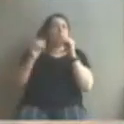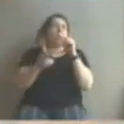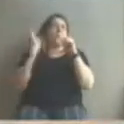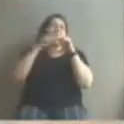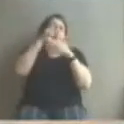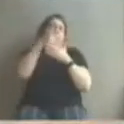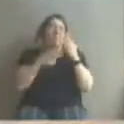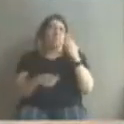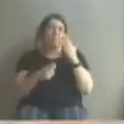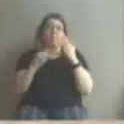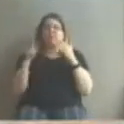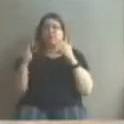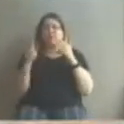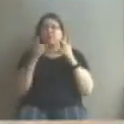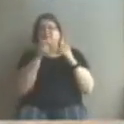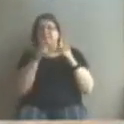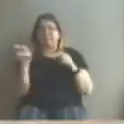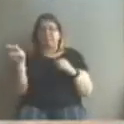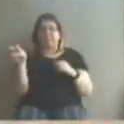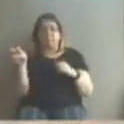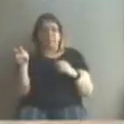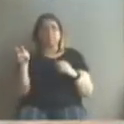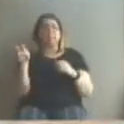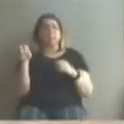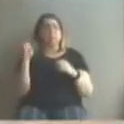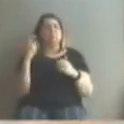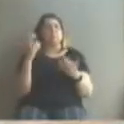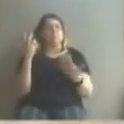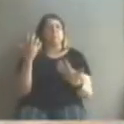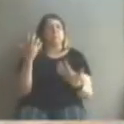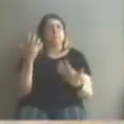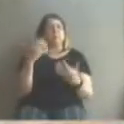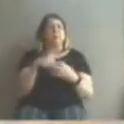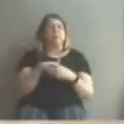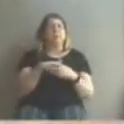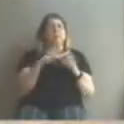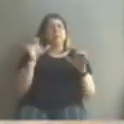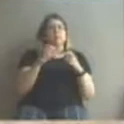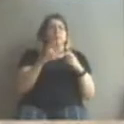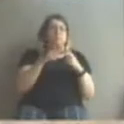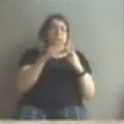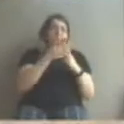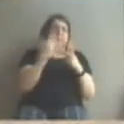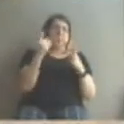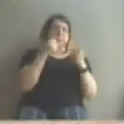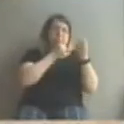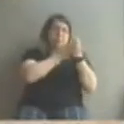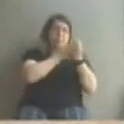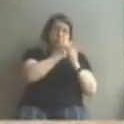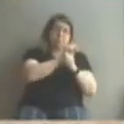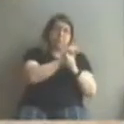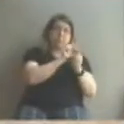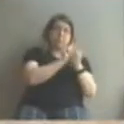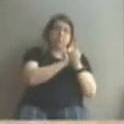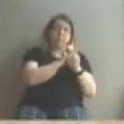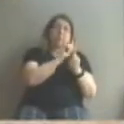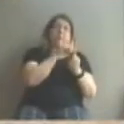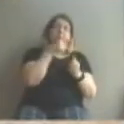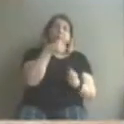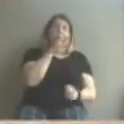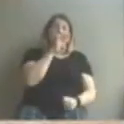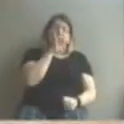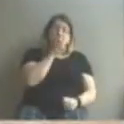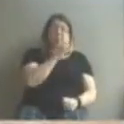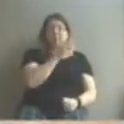we're doing. We're more just kind of shifting, again, repurposing. To do two things. One is to support the work that we're doing with the behavior supports